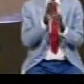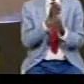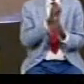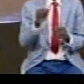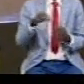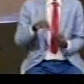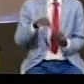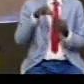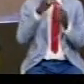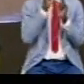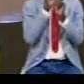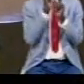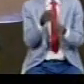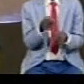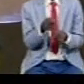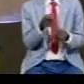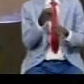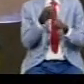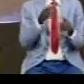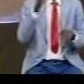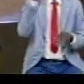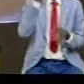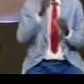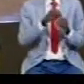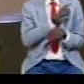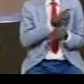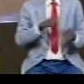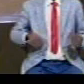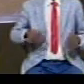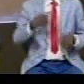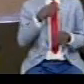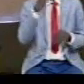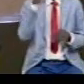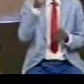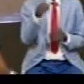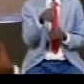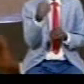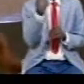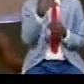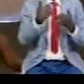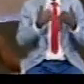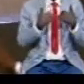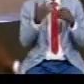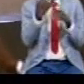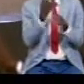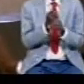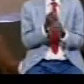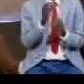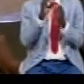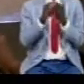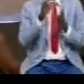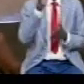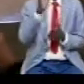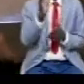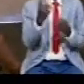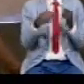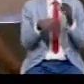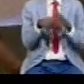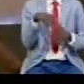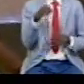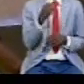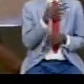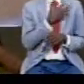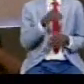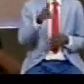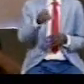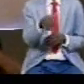the Lord has done it. Wherever you are, check up. You will see that the Lord has done it, because the prayer of power has gone